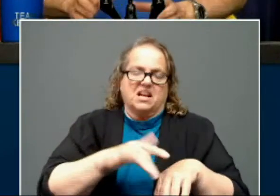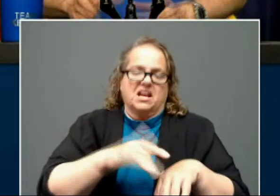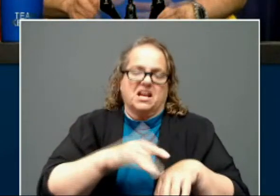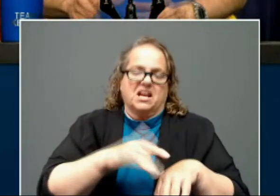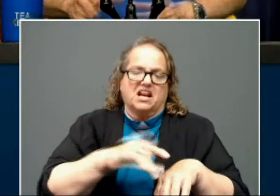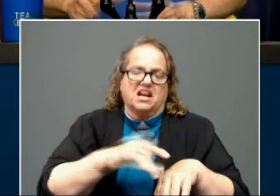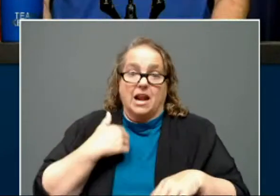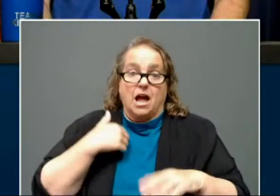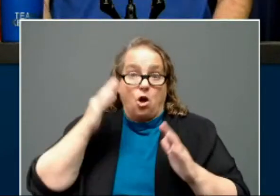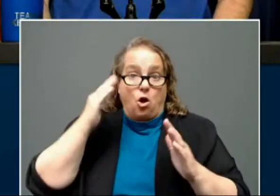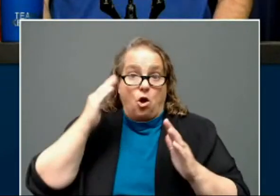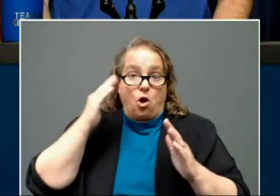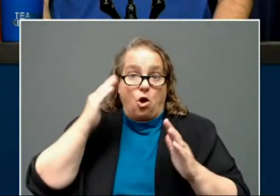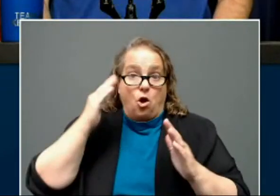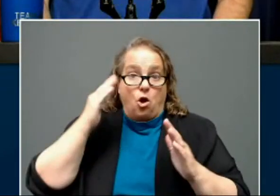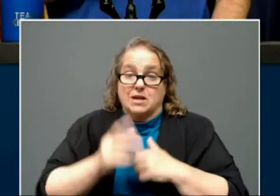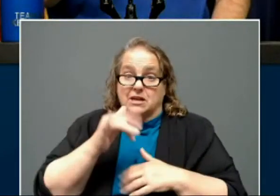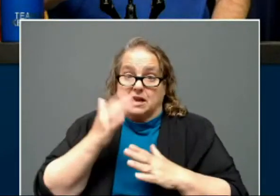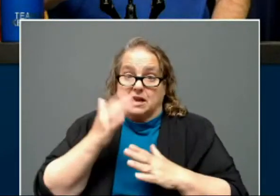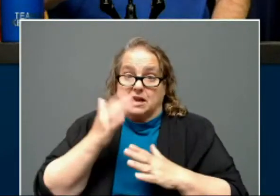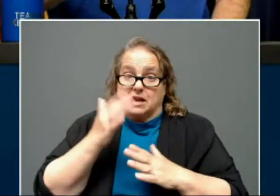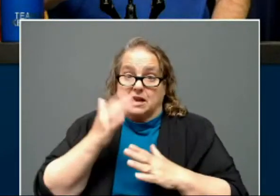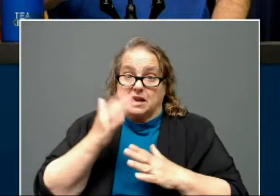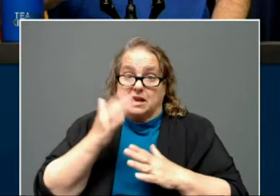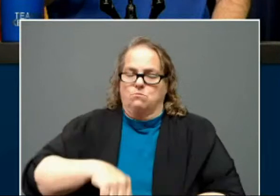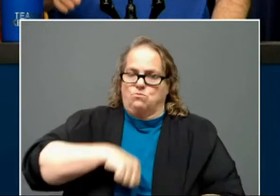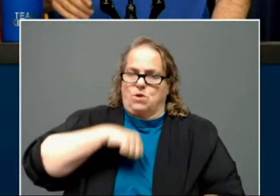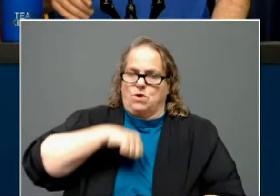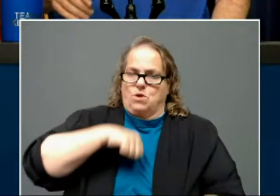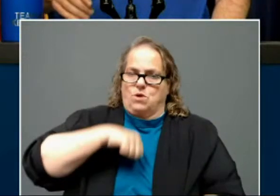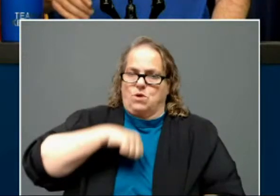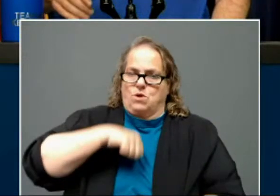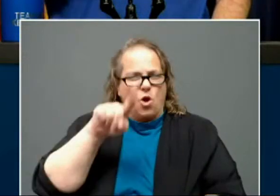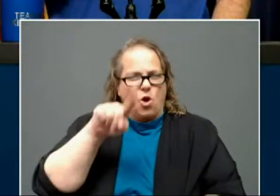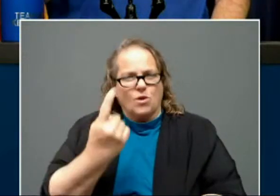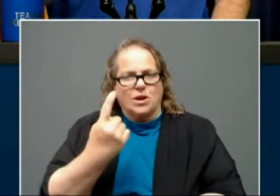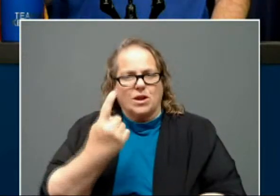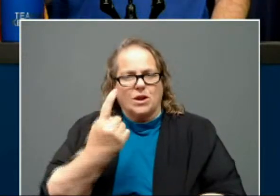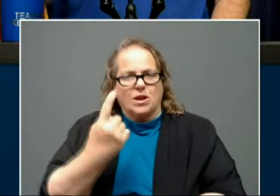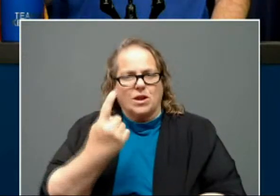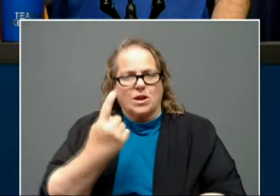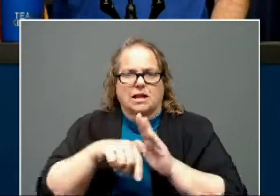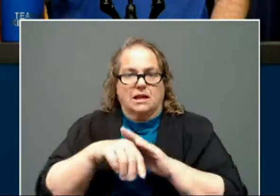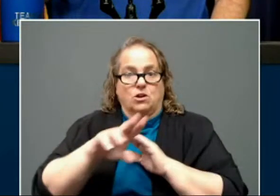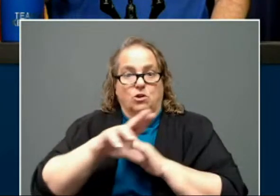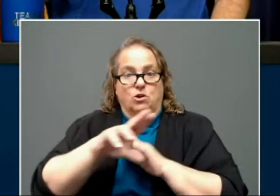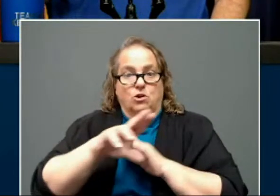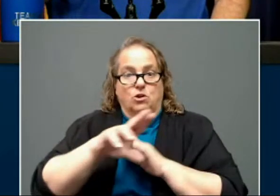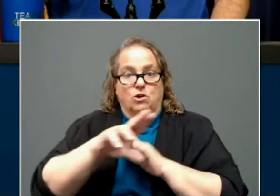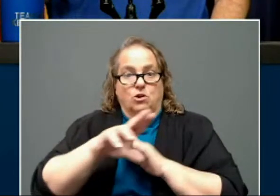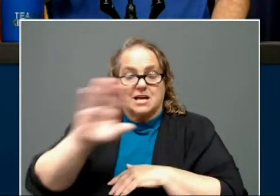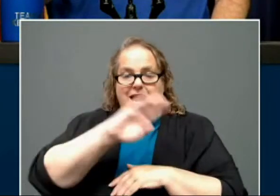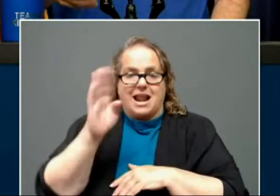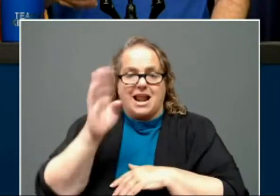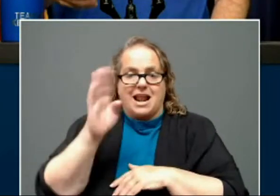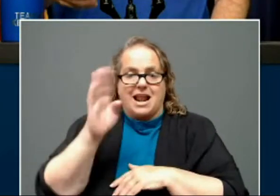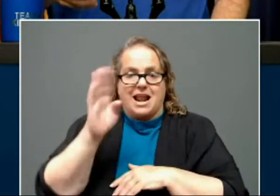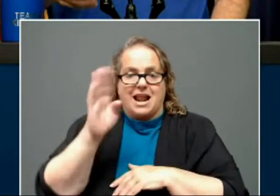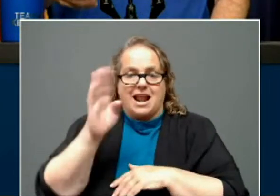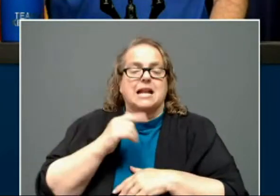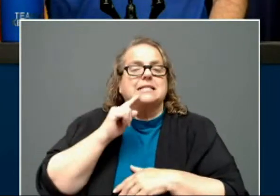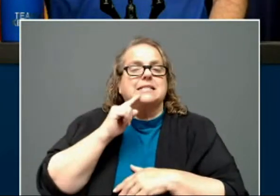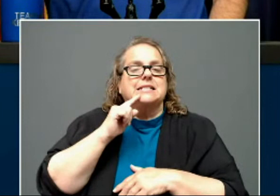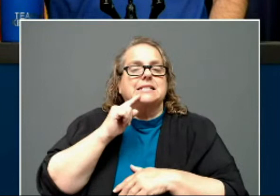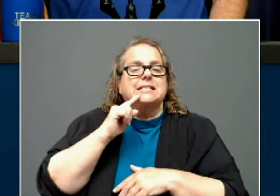every Kentuckian takes pride that we are one of the only states in the country that never had a serious